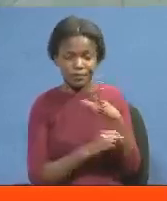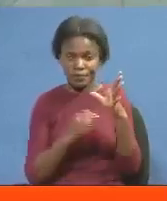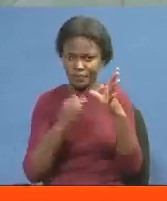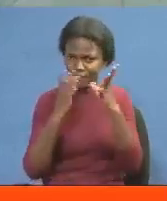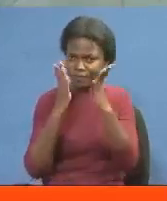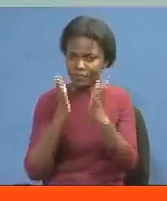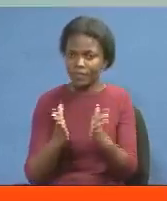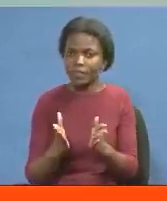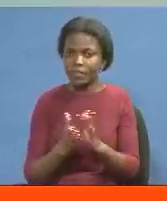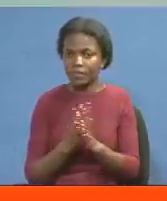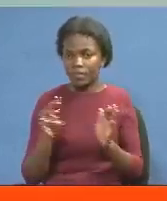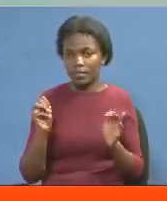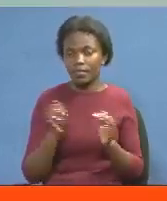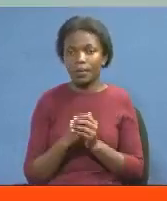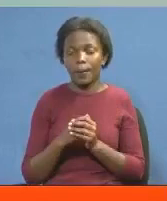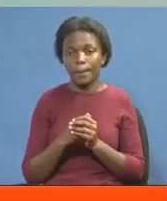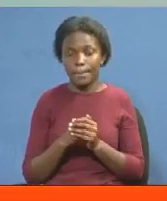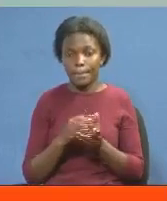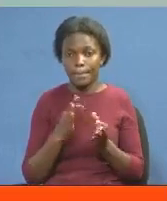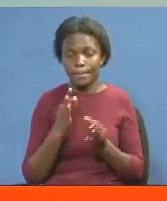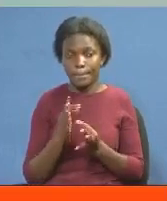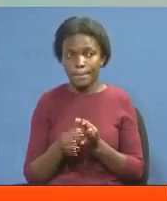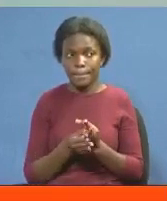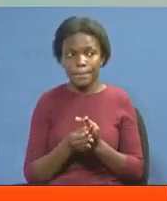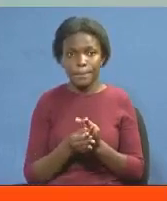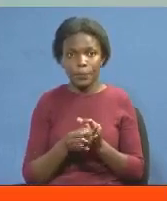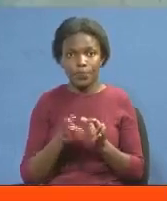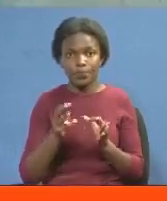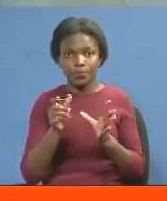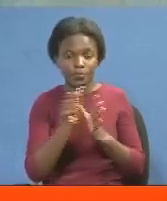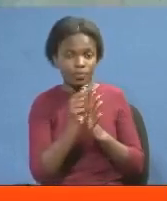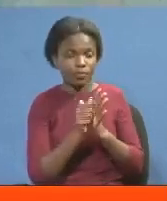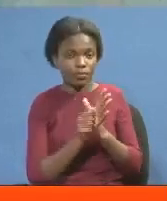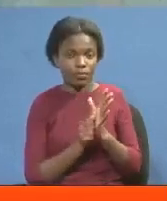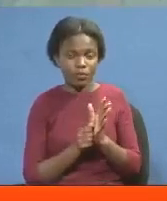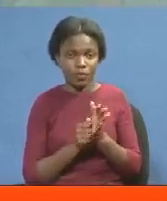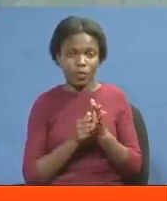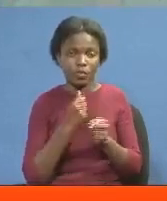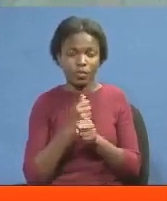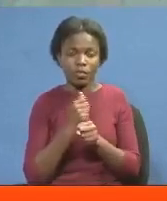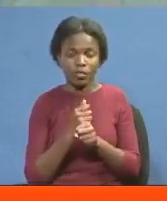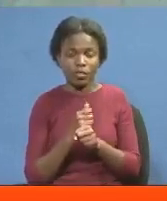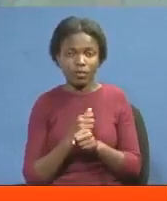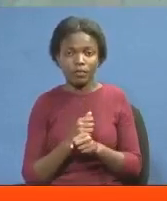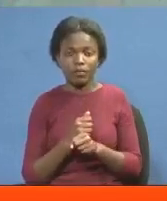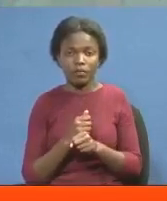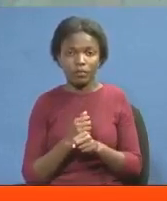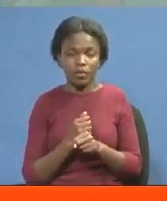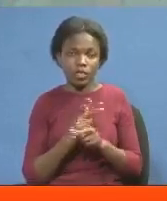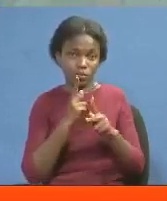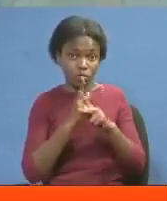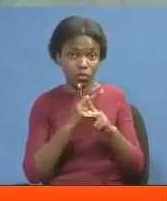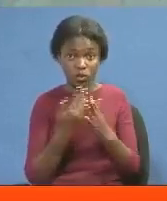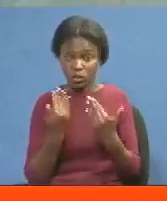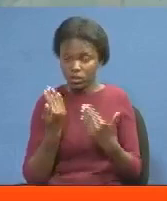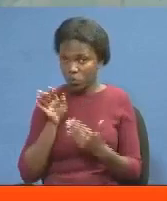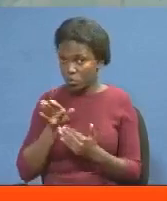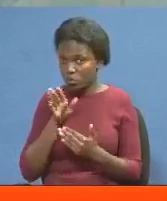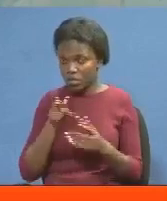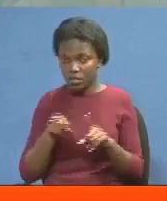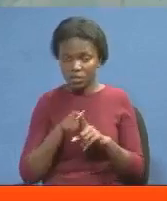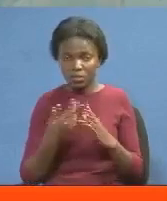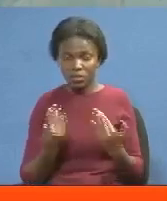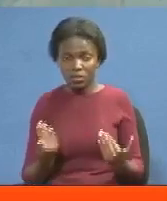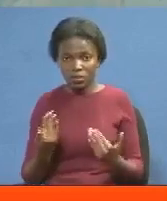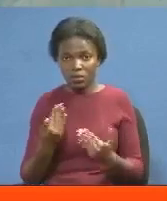put thorough and serious security measures in those camps, we would protect those women, those children who first came here because